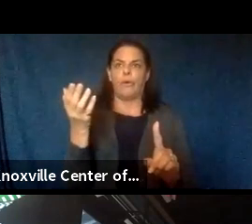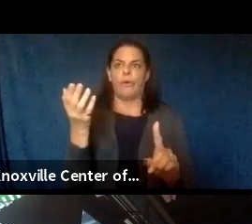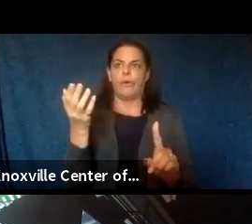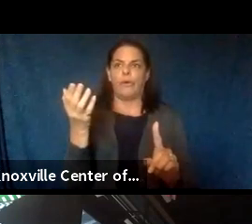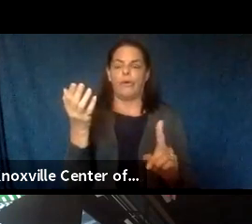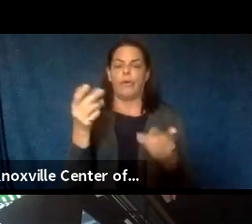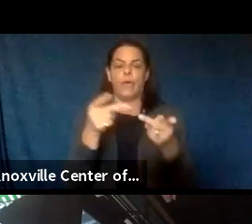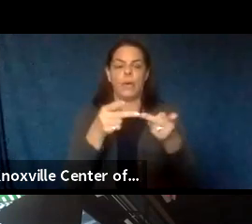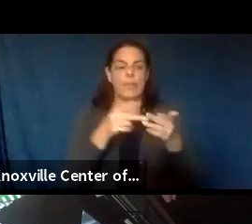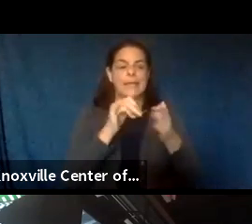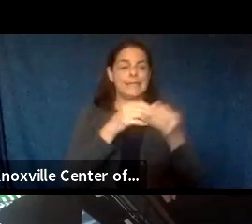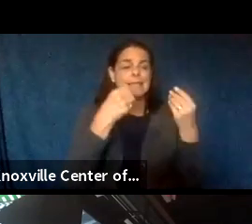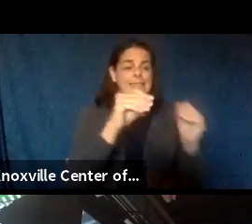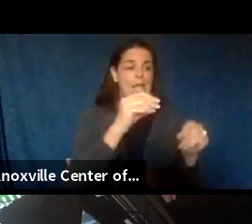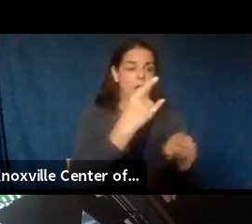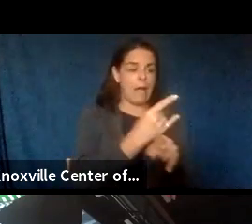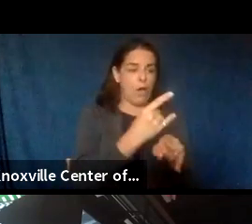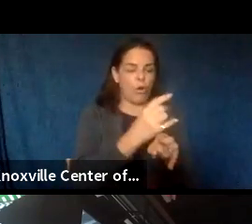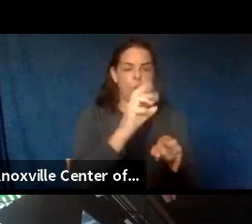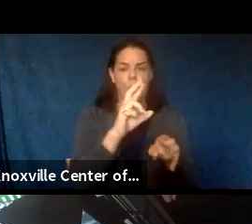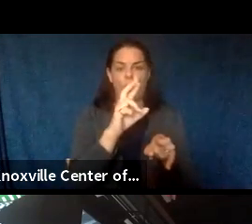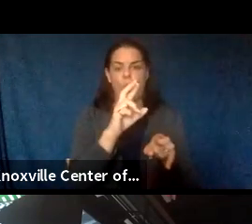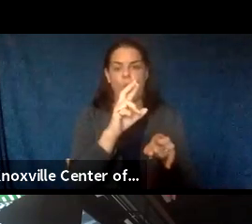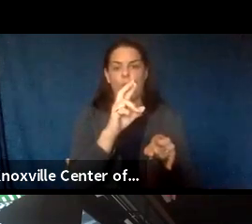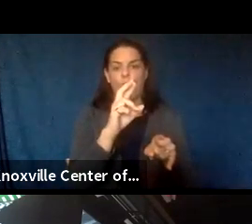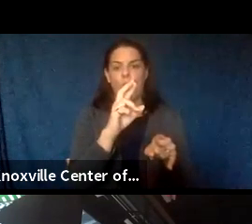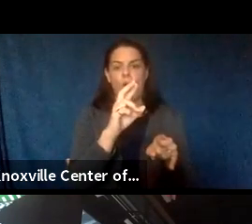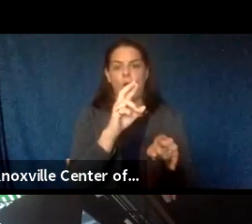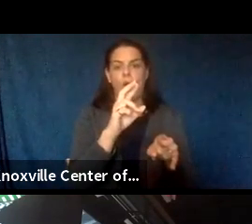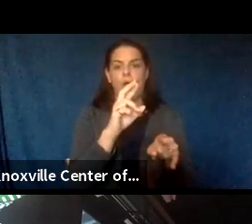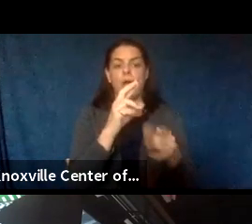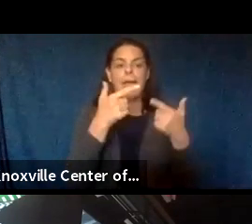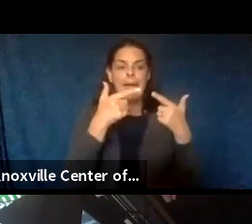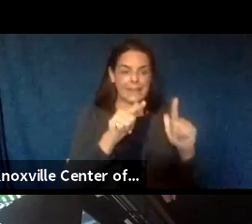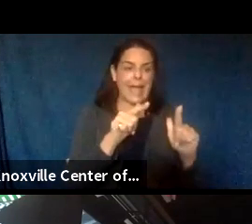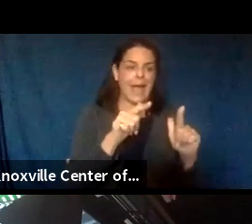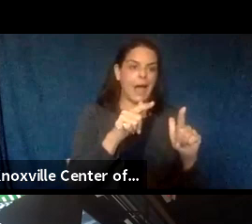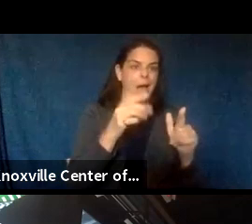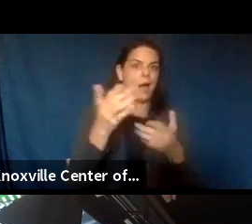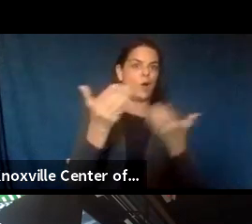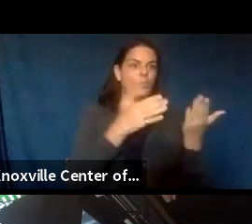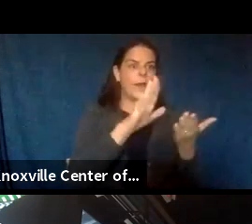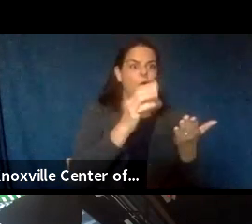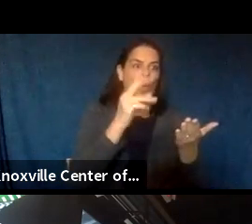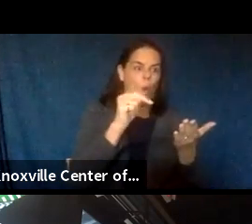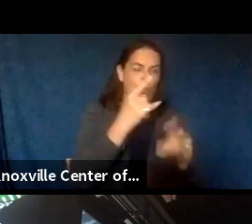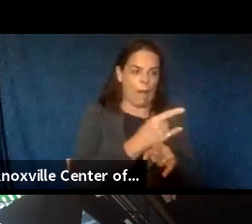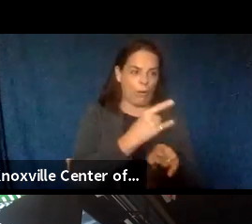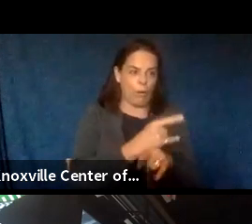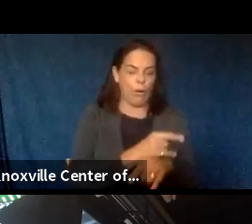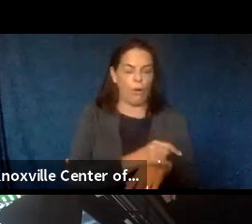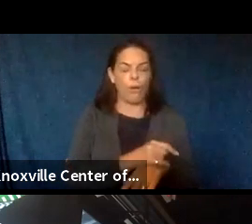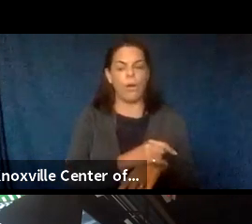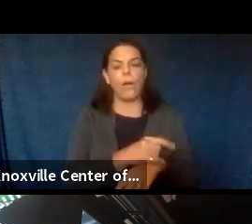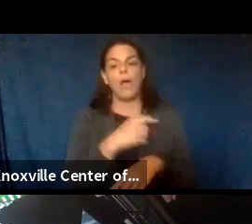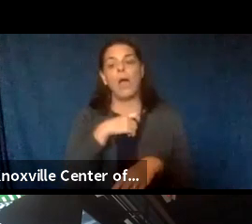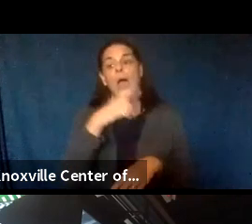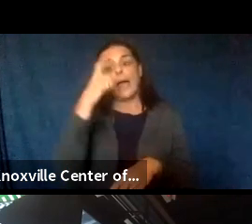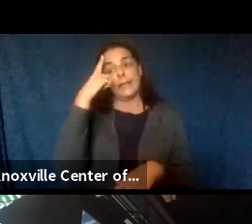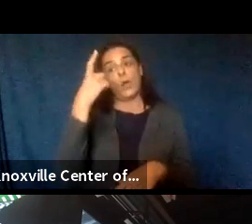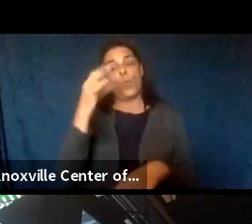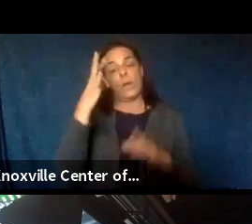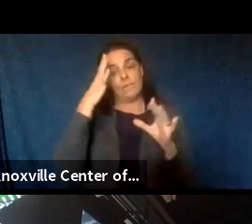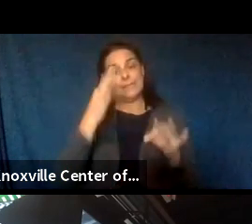entities that either sell alcohol or, in the case of the proposed regulation, allow brown bagging? And I believe one of the findings of this board on